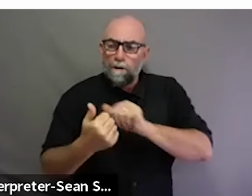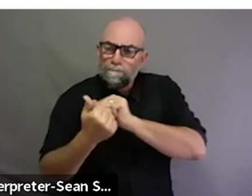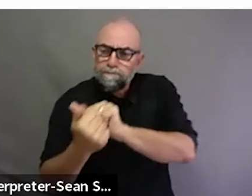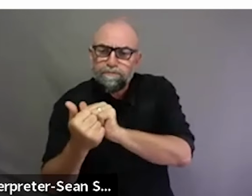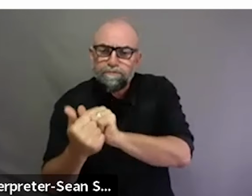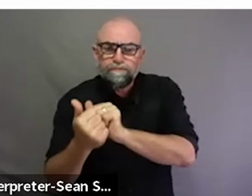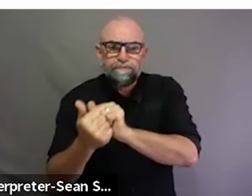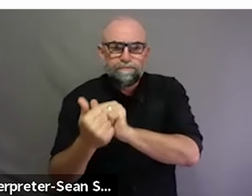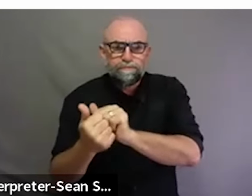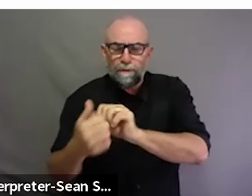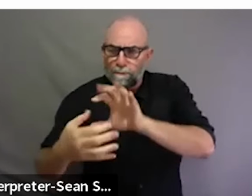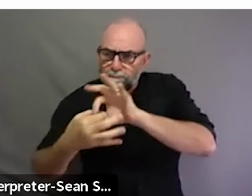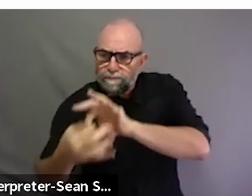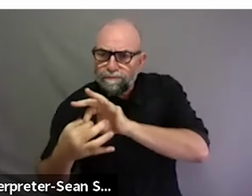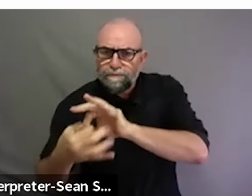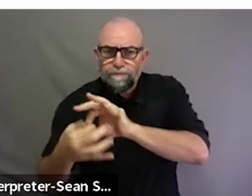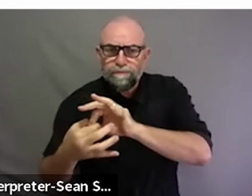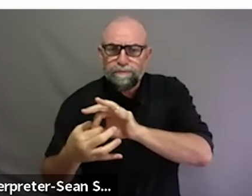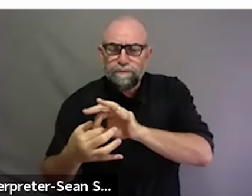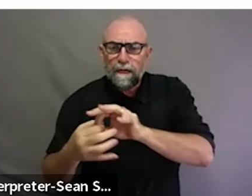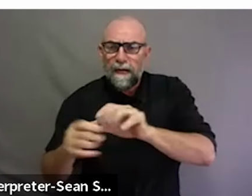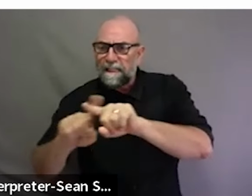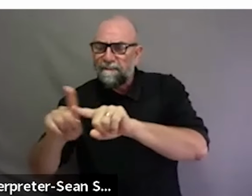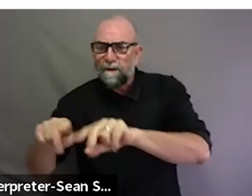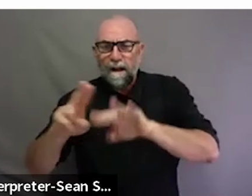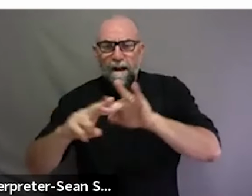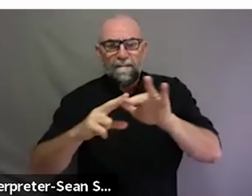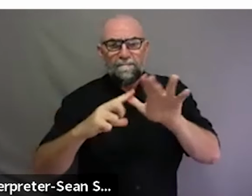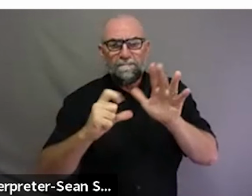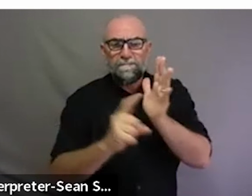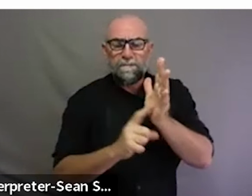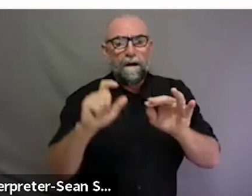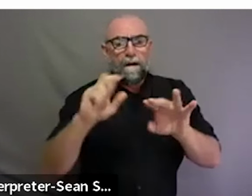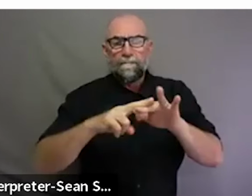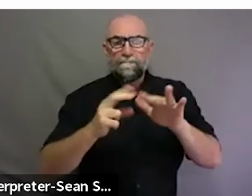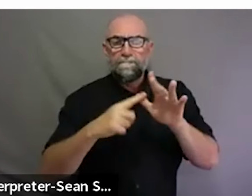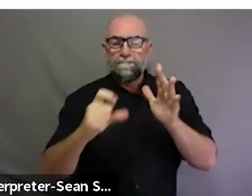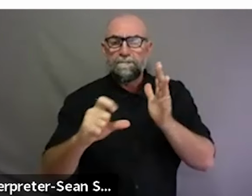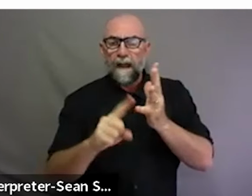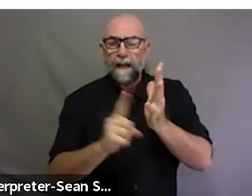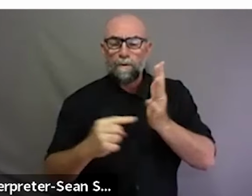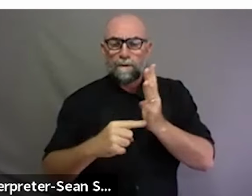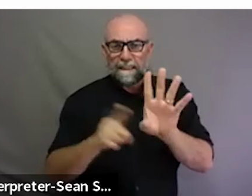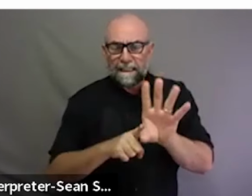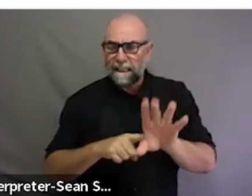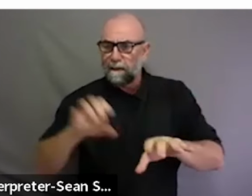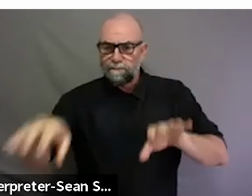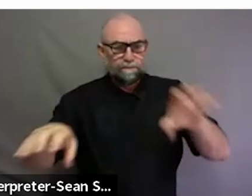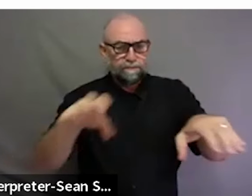across faculties was really important, because there's so many different kind of ways of approaching